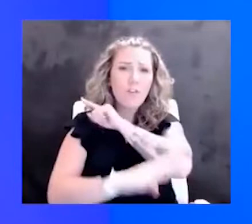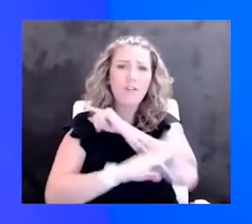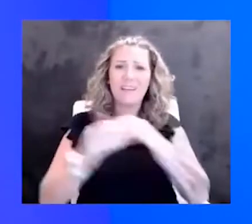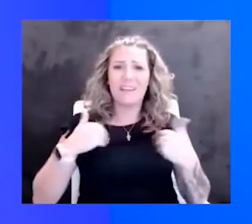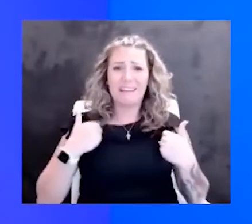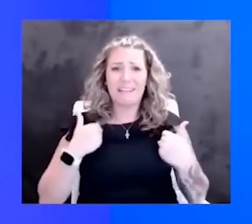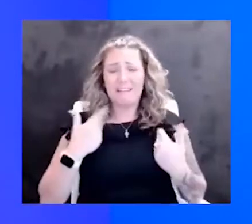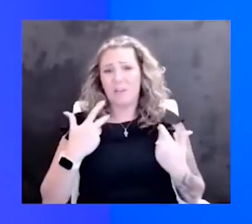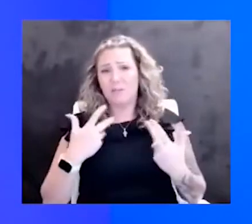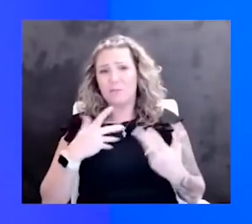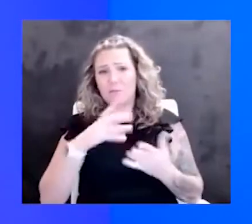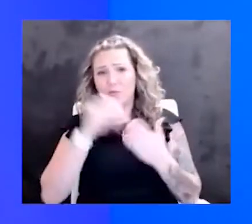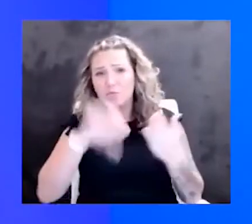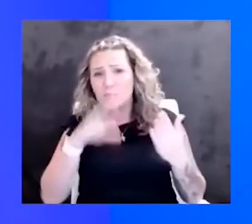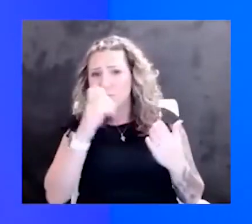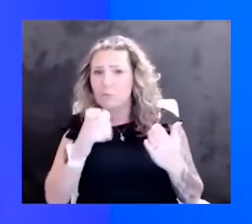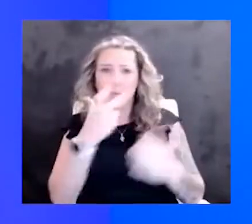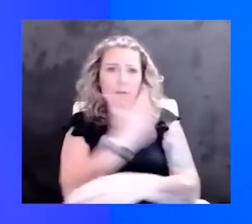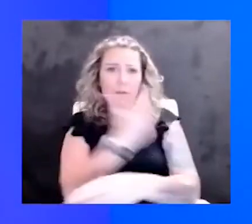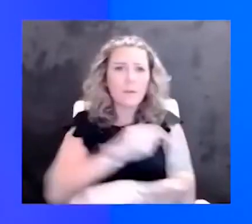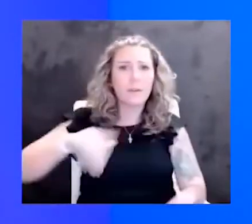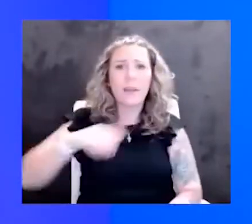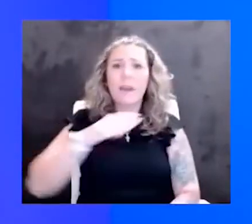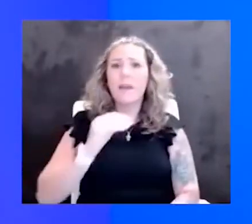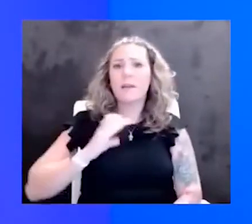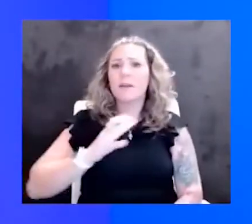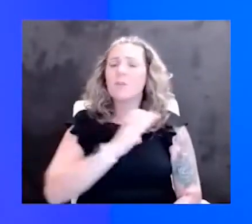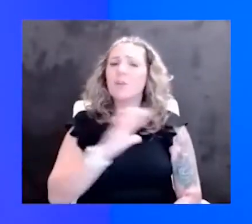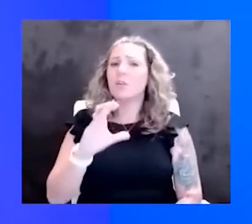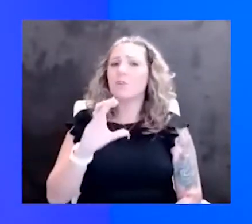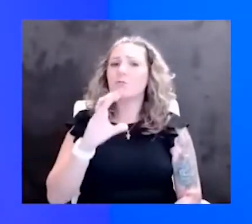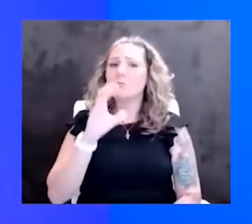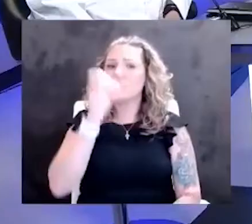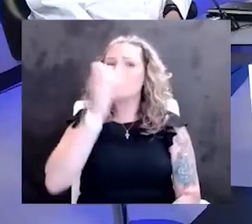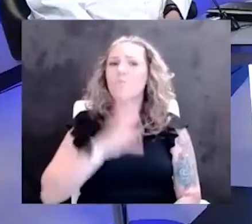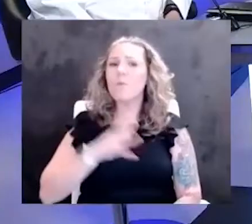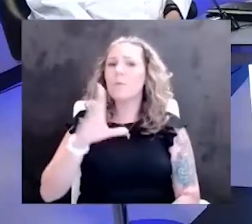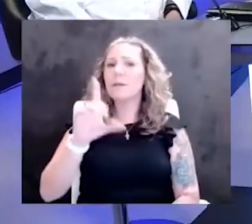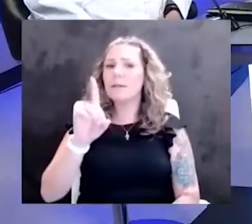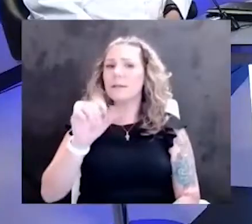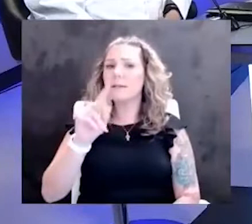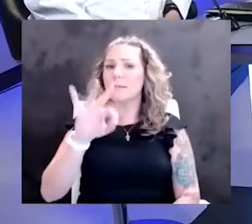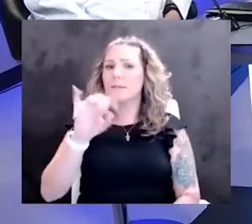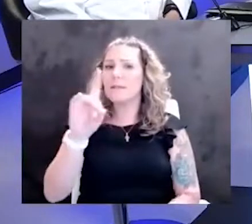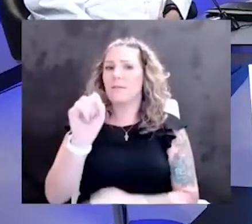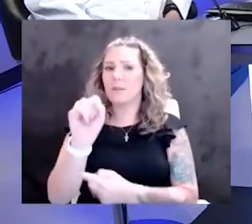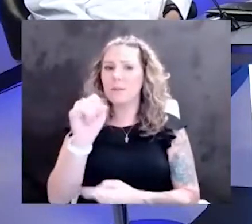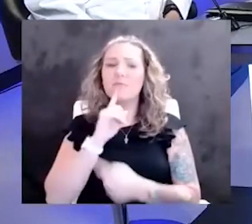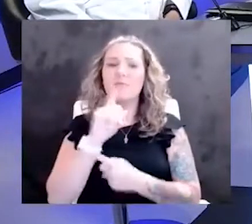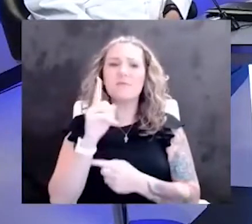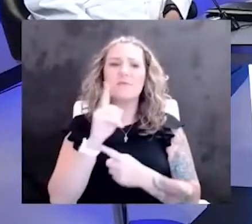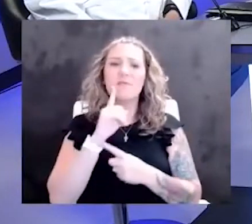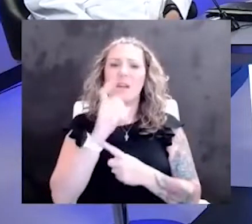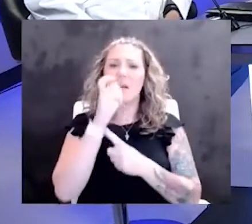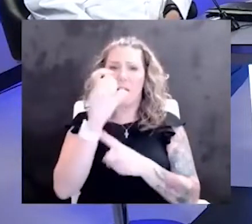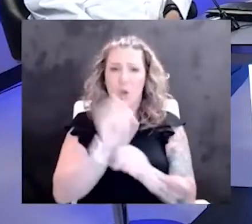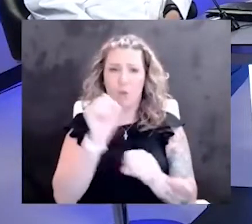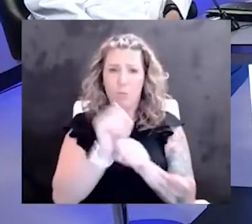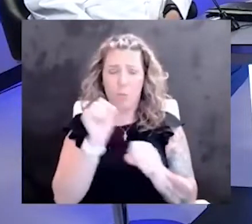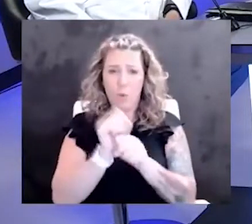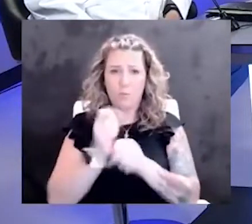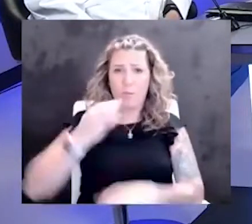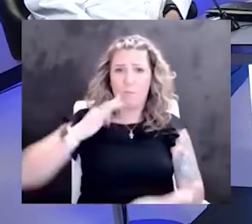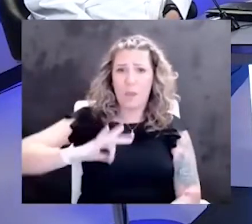vaccinated yet. And for Congresswoman Davids, Congresswoman, I want to ask you about federal unemployment benefits. We've talked so much about people that